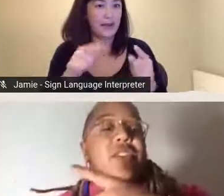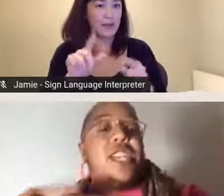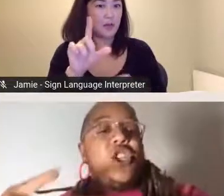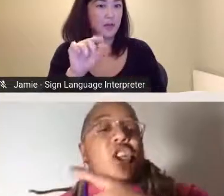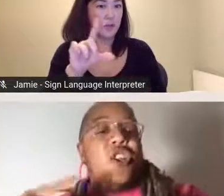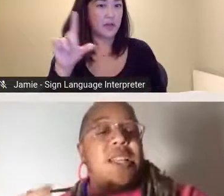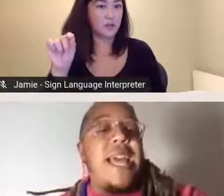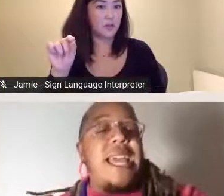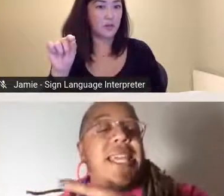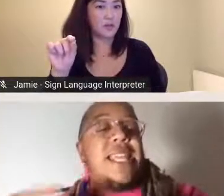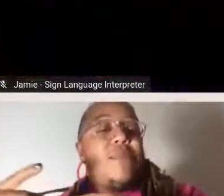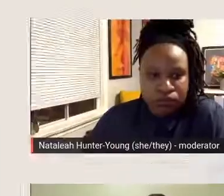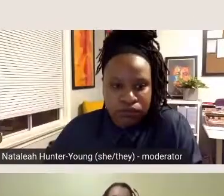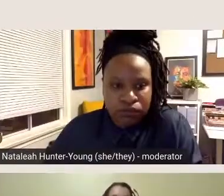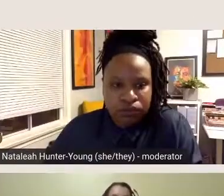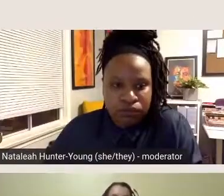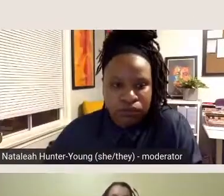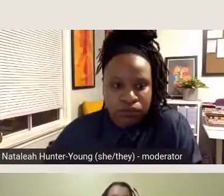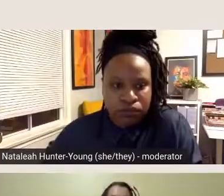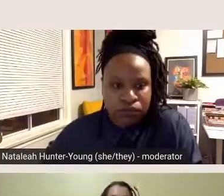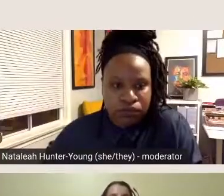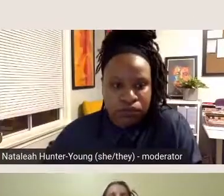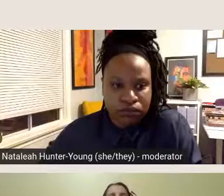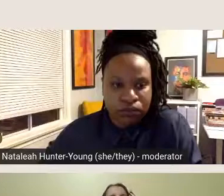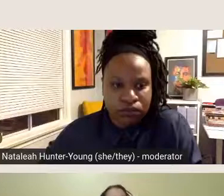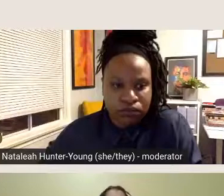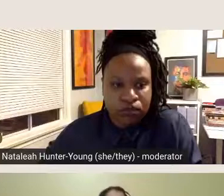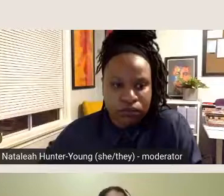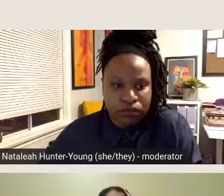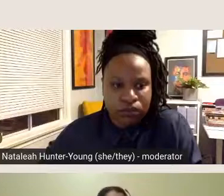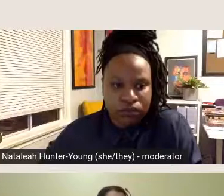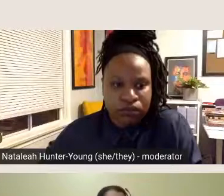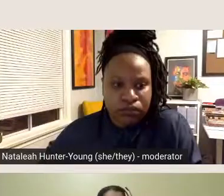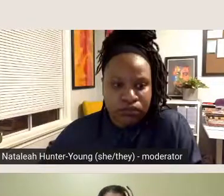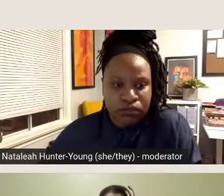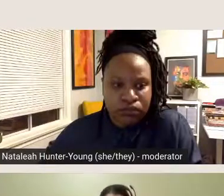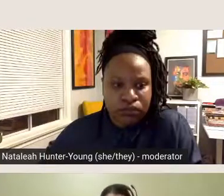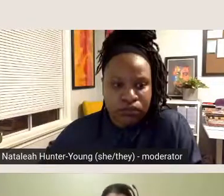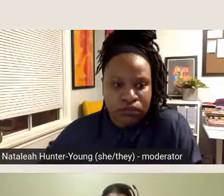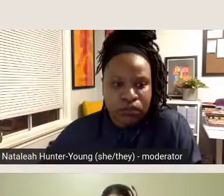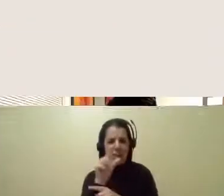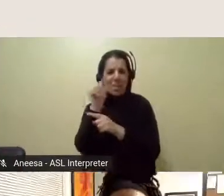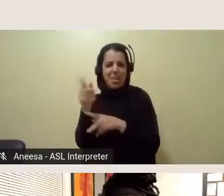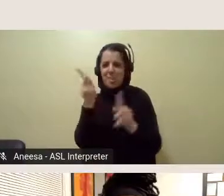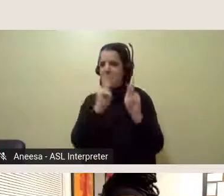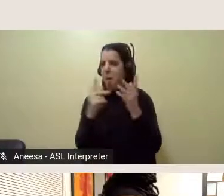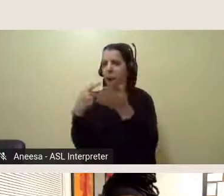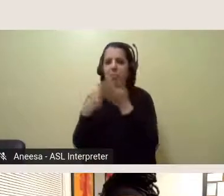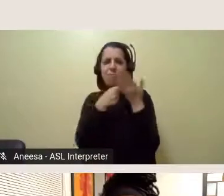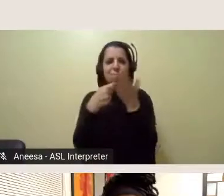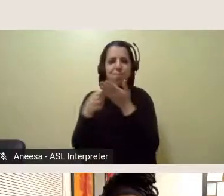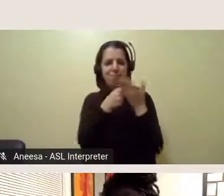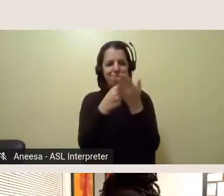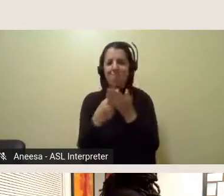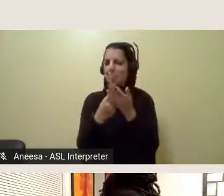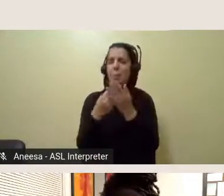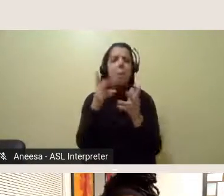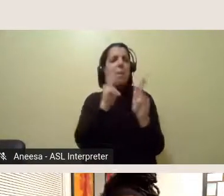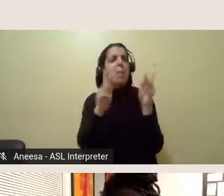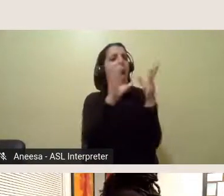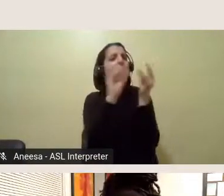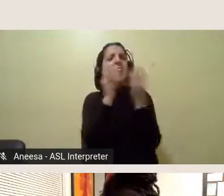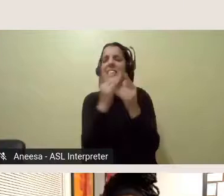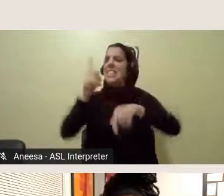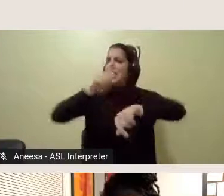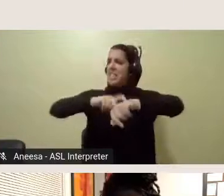would the conversation look like in this moment in 2020 when everyone is saying it's time to defund the police, it's time to turn